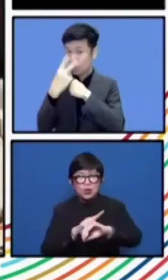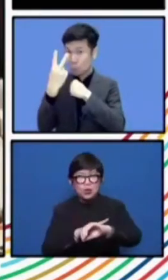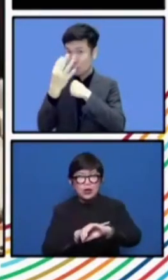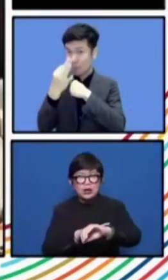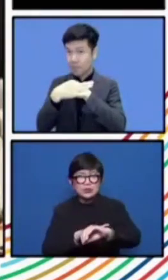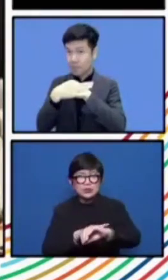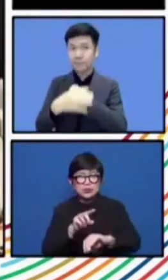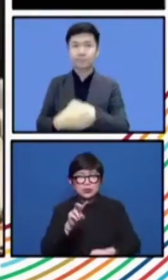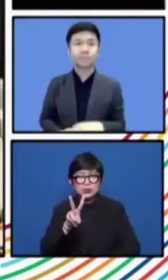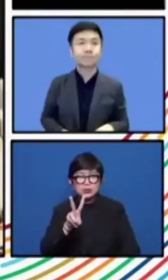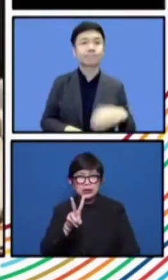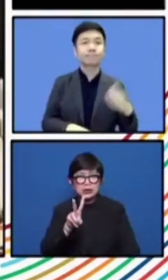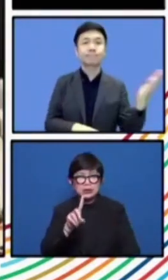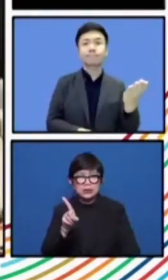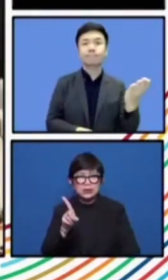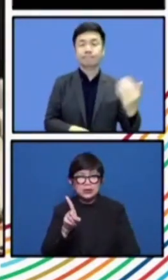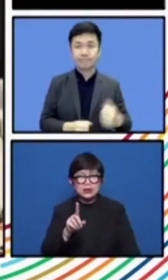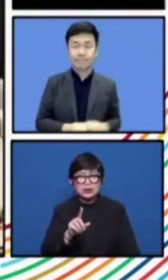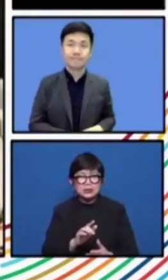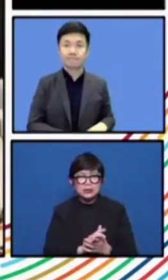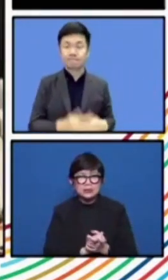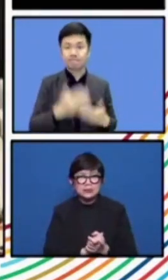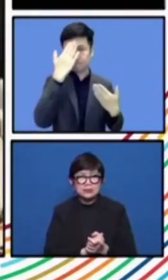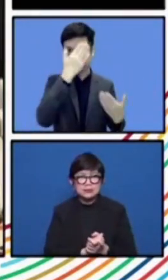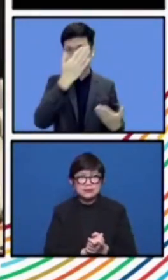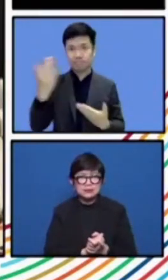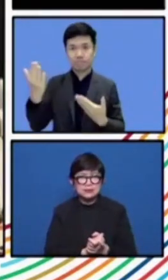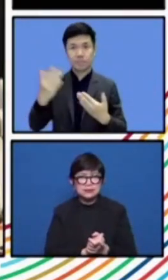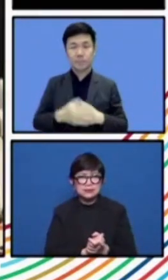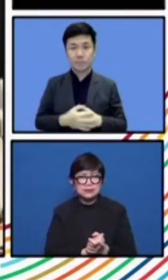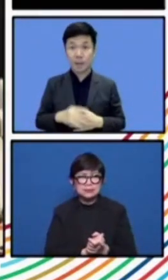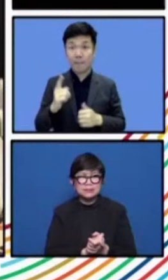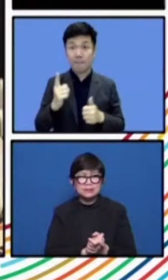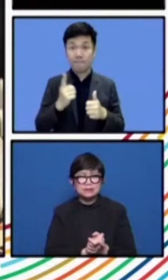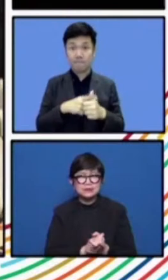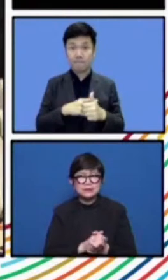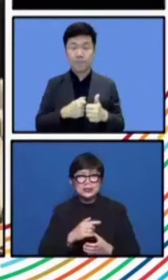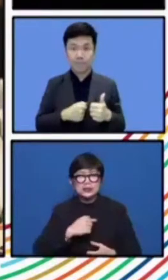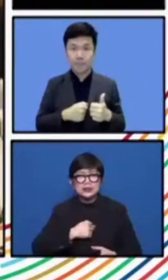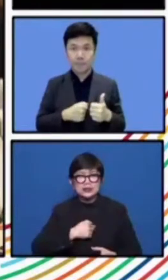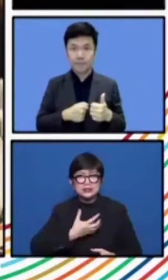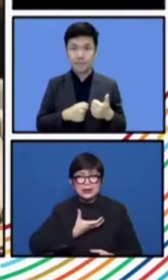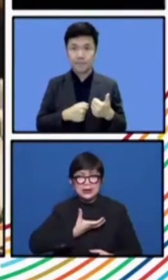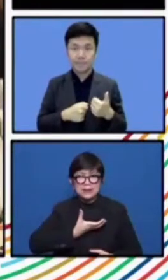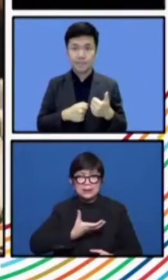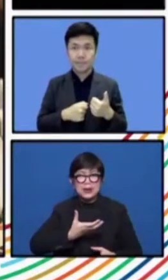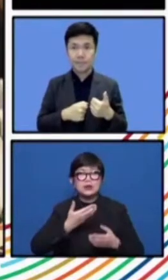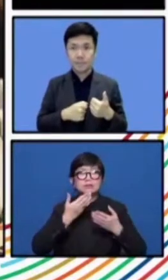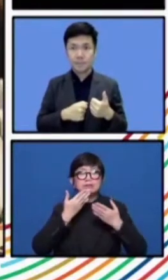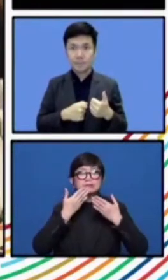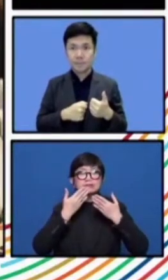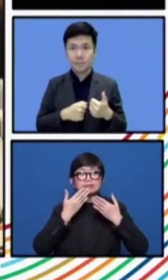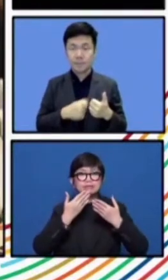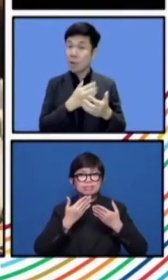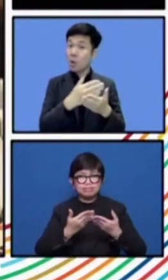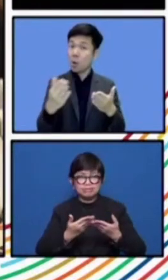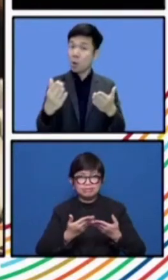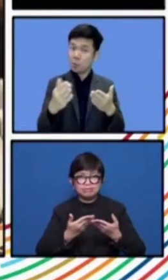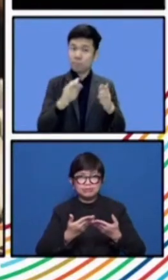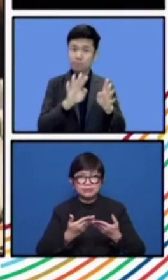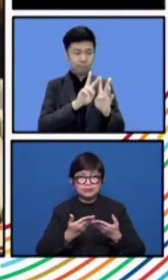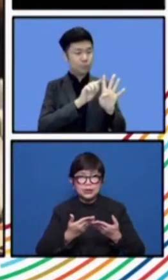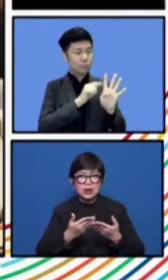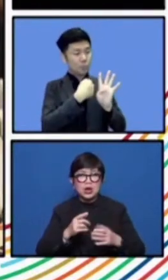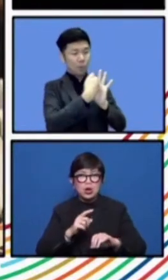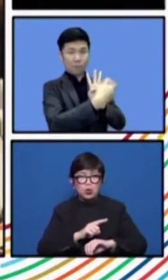honorable chair distinguished participants first of all I would like to take this opportunity to thank all the panelists for their